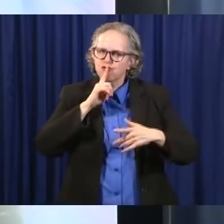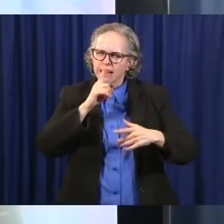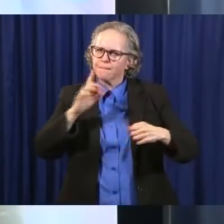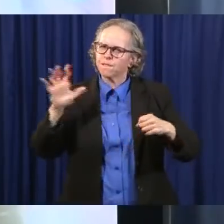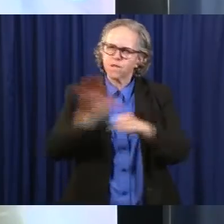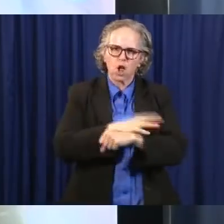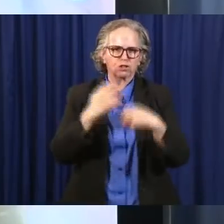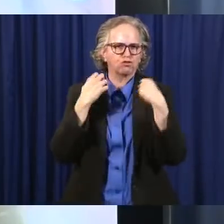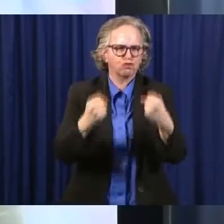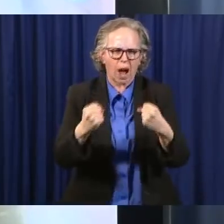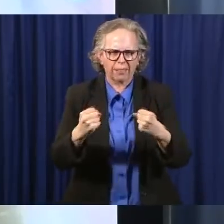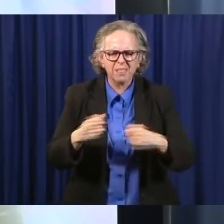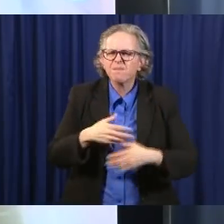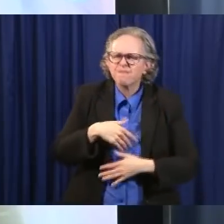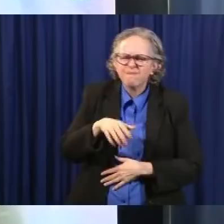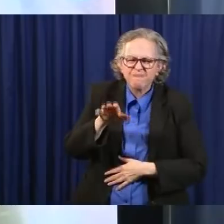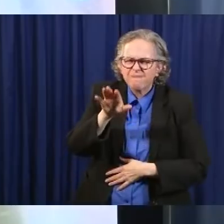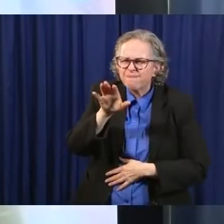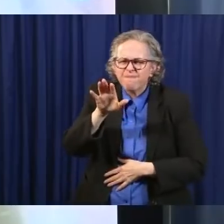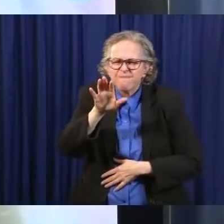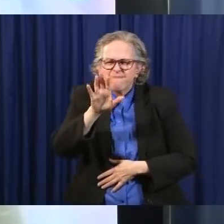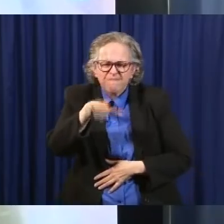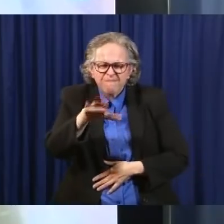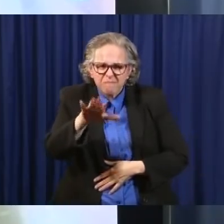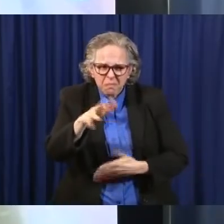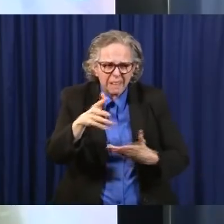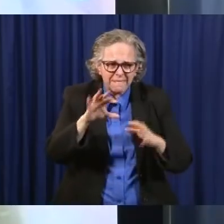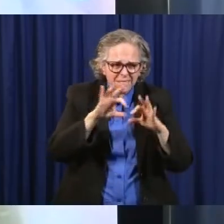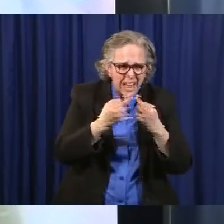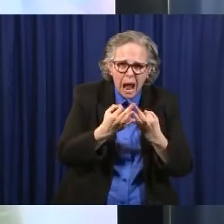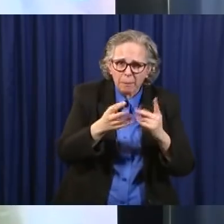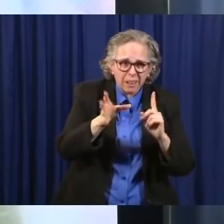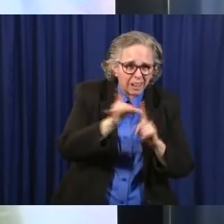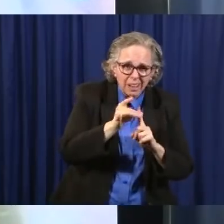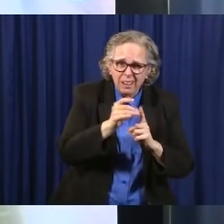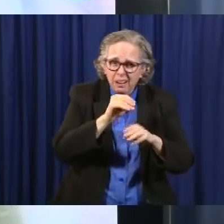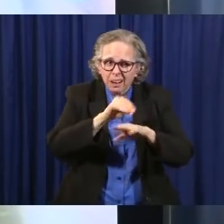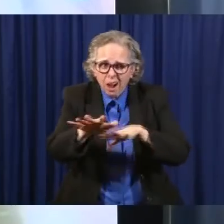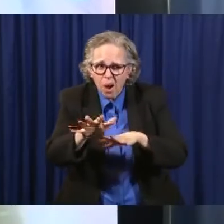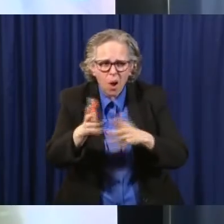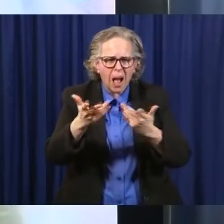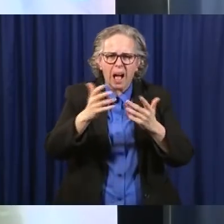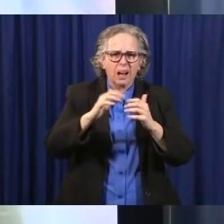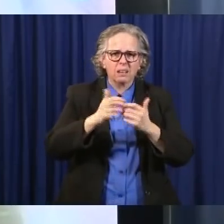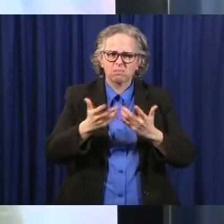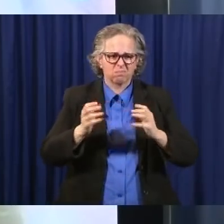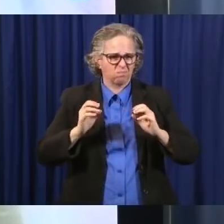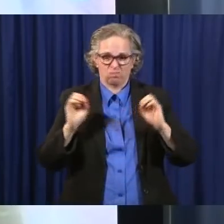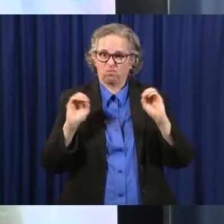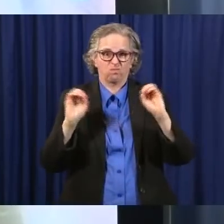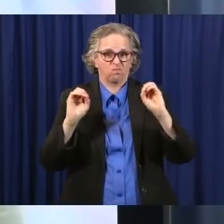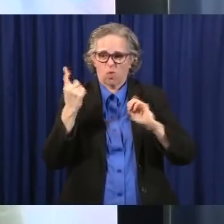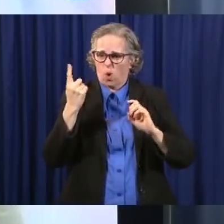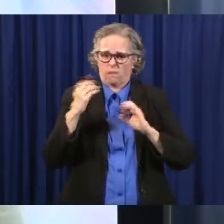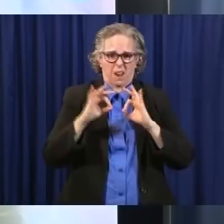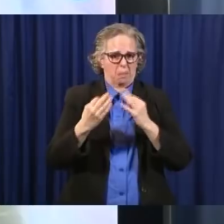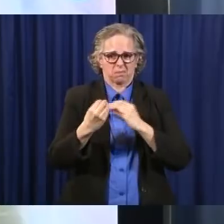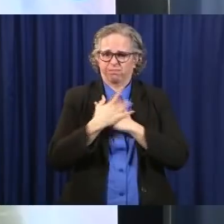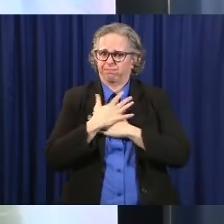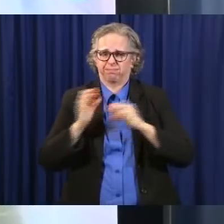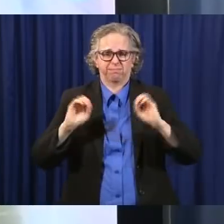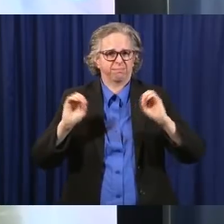who'd had it? Did you know anybody who had it? Anyone in No. your family? Okay.